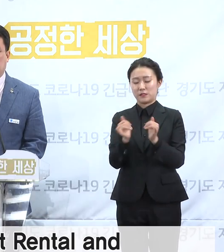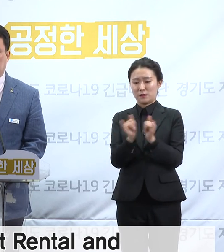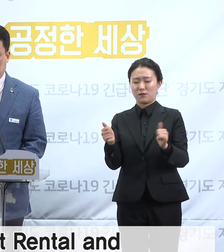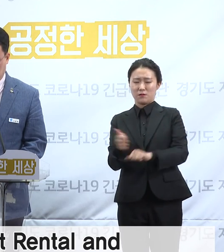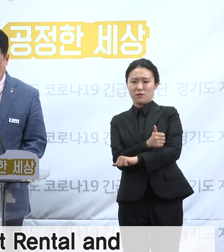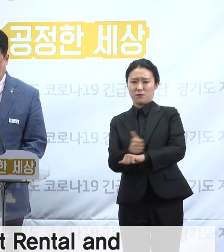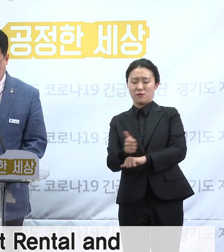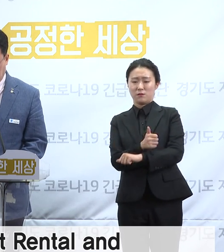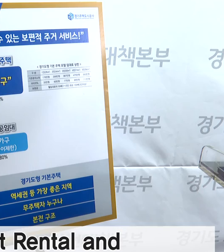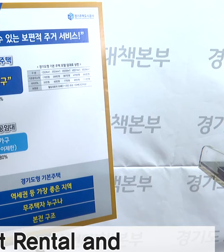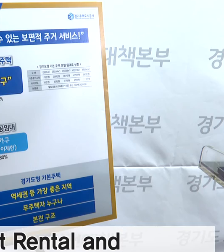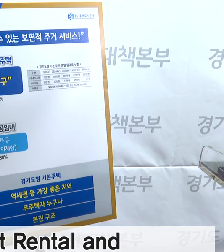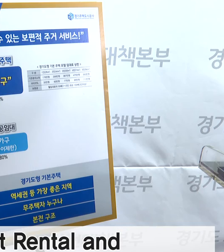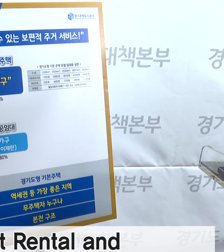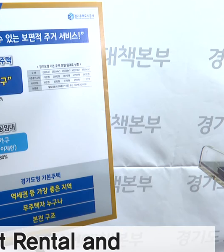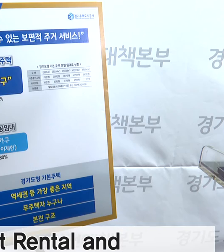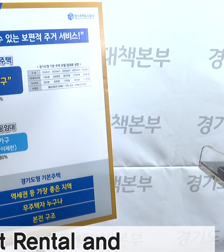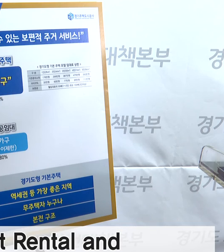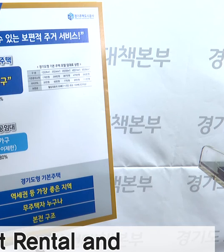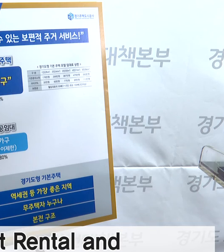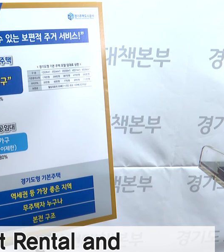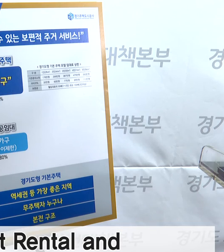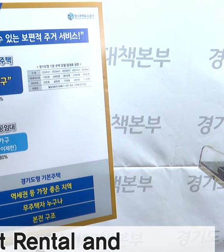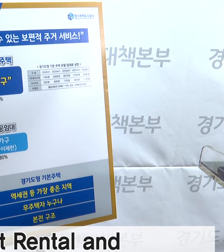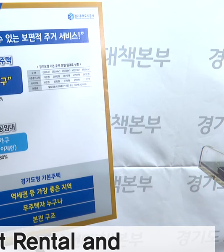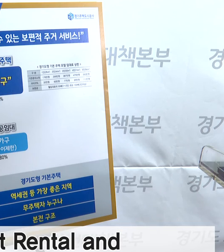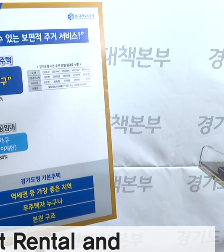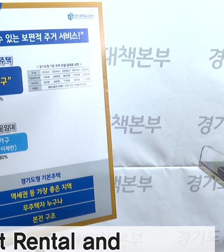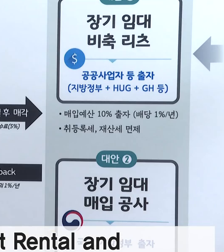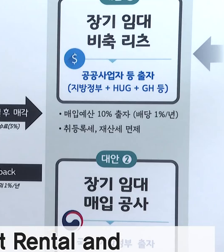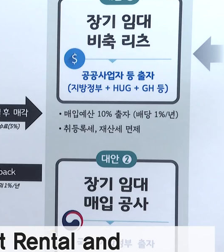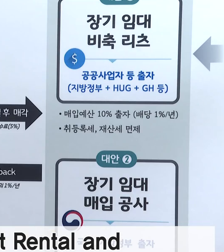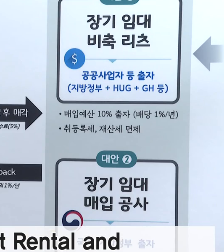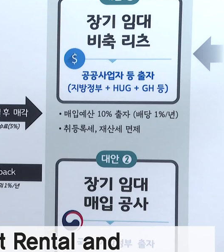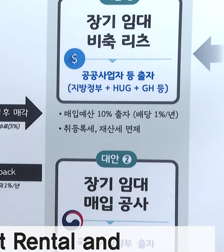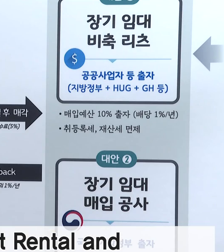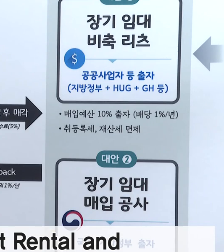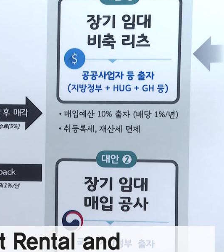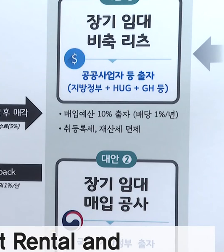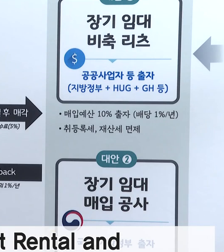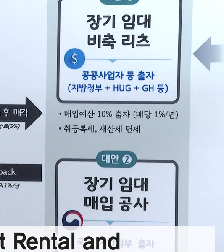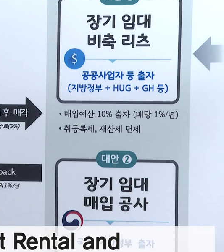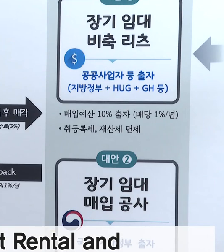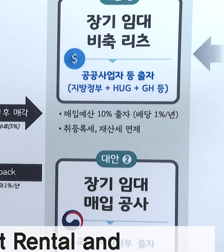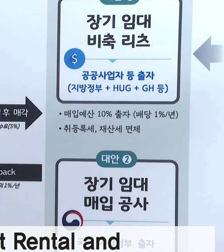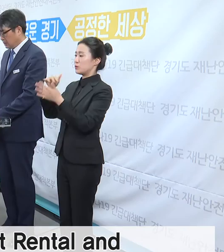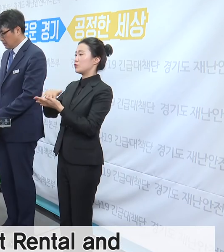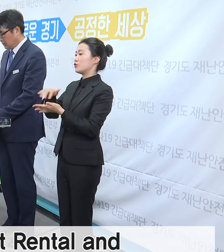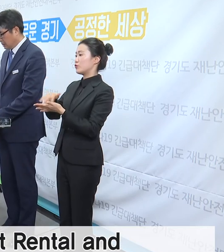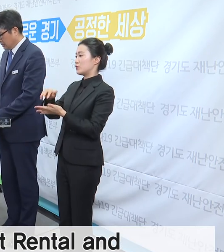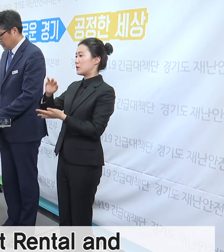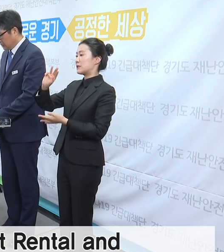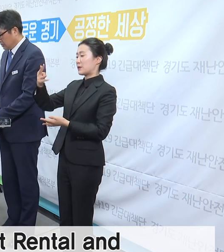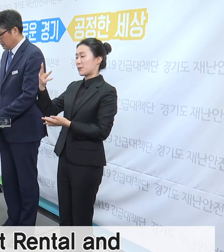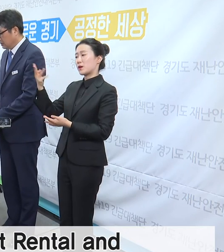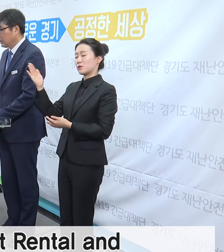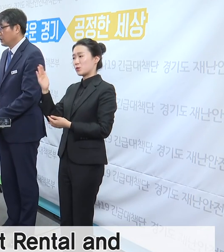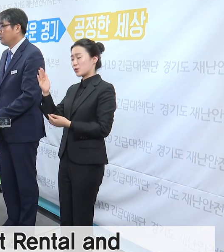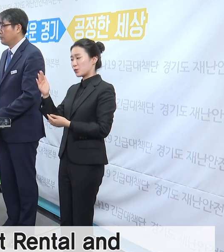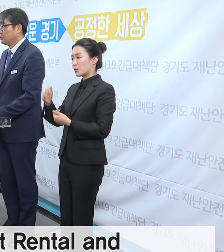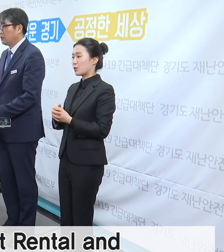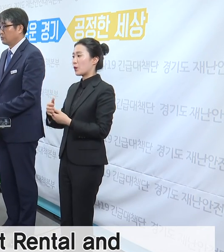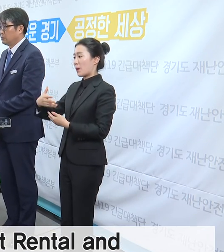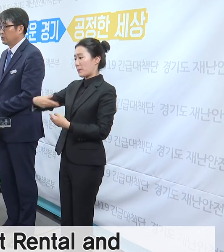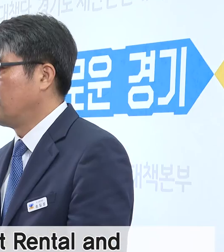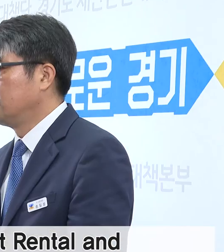towns. These housing units will be designed to serve anyone who does not own their own home. The province also